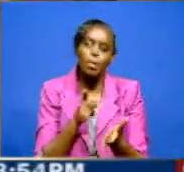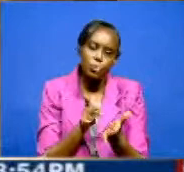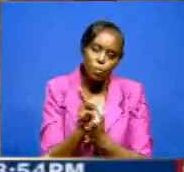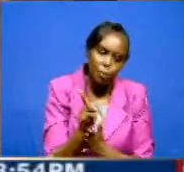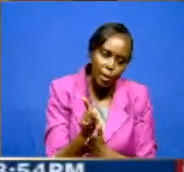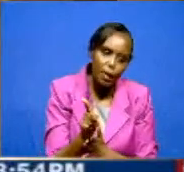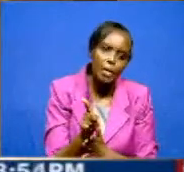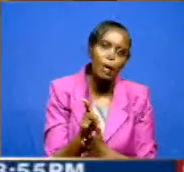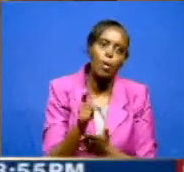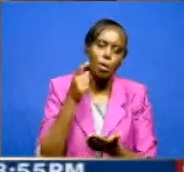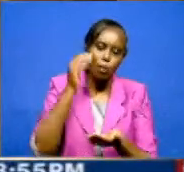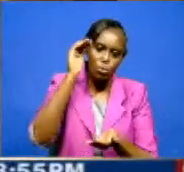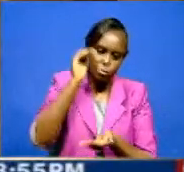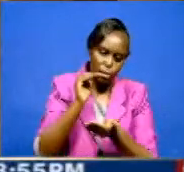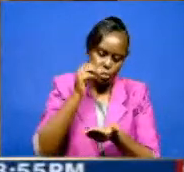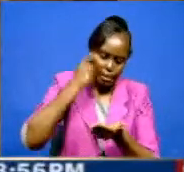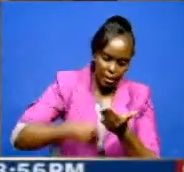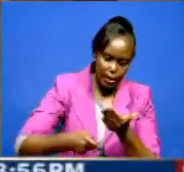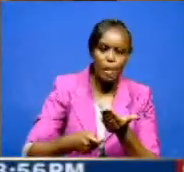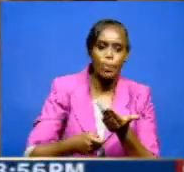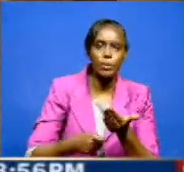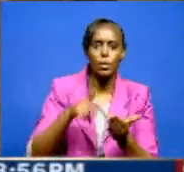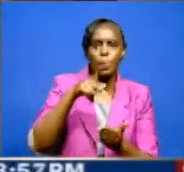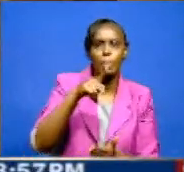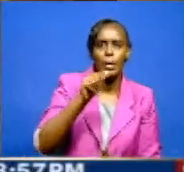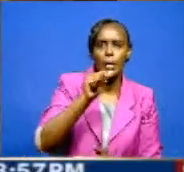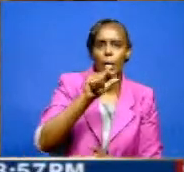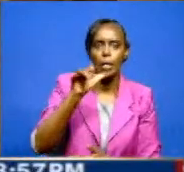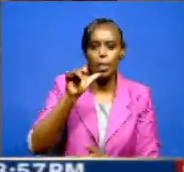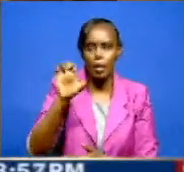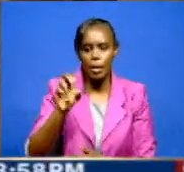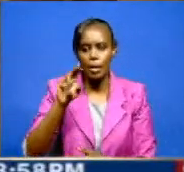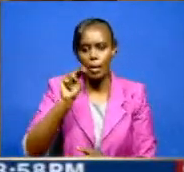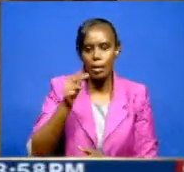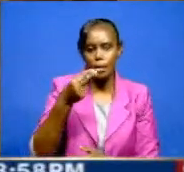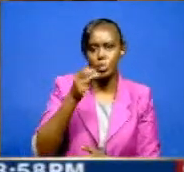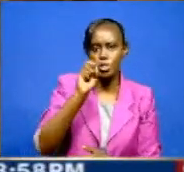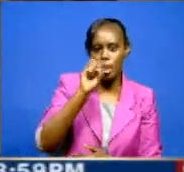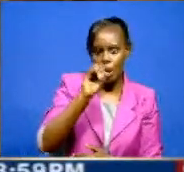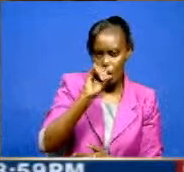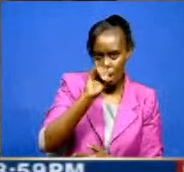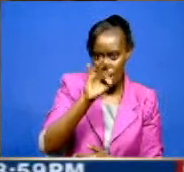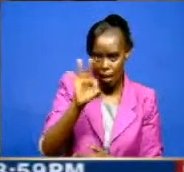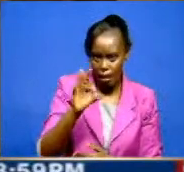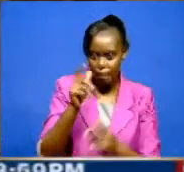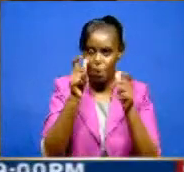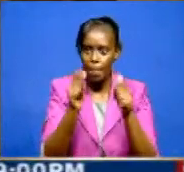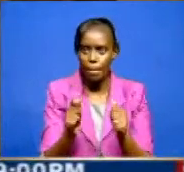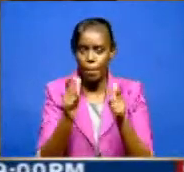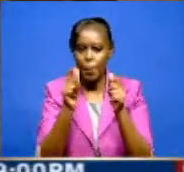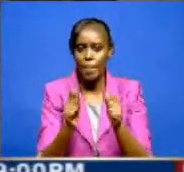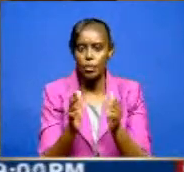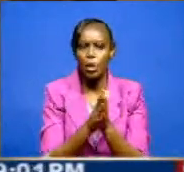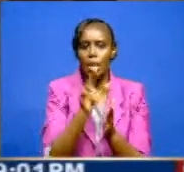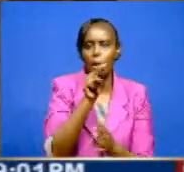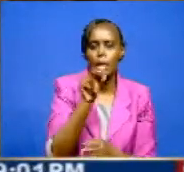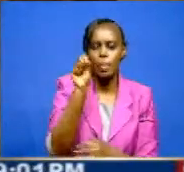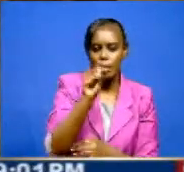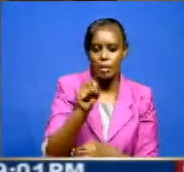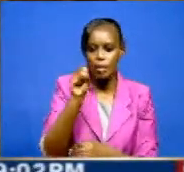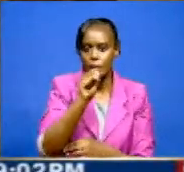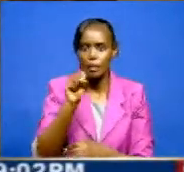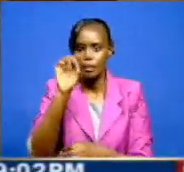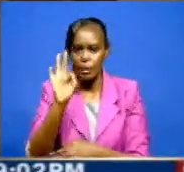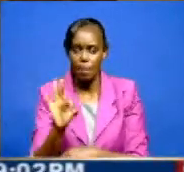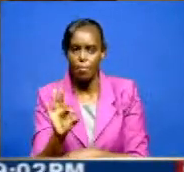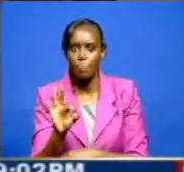such deductions, especially PAYE, NHIF, NSSF, pensions, and other statutory deductions? Mr.